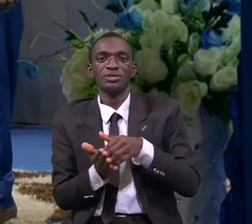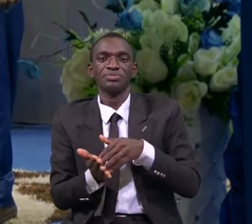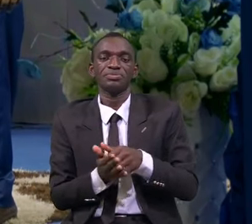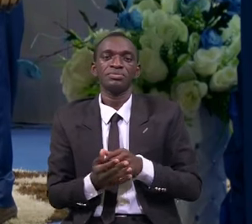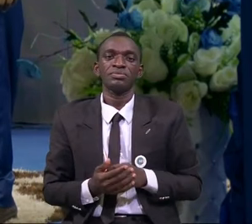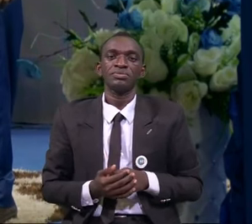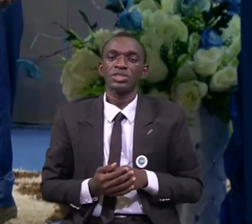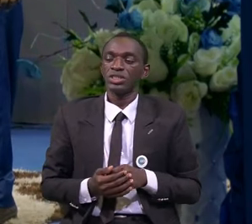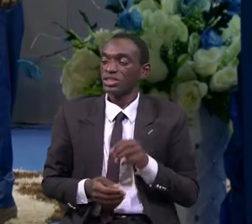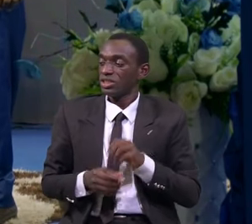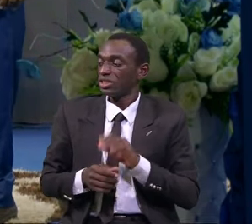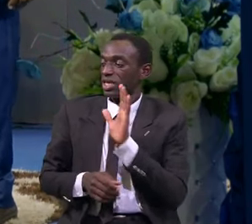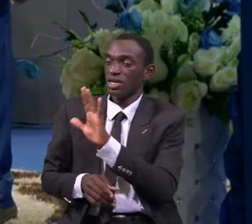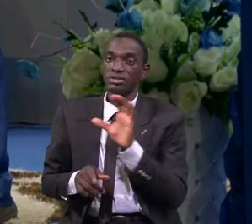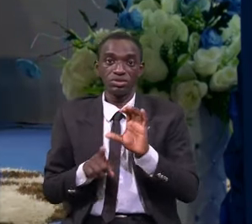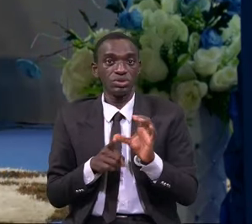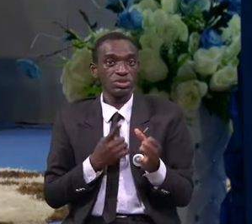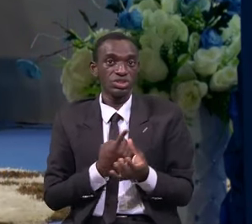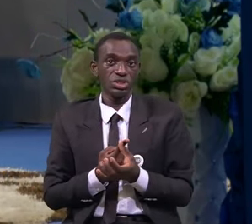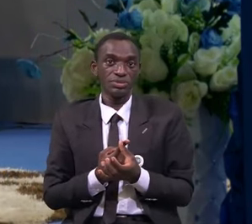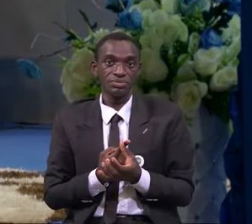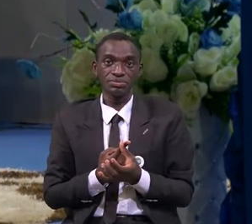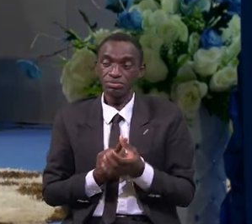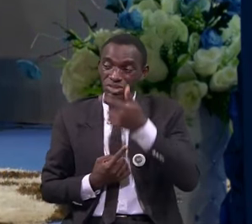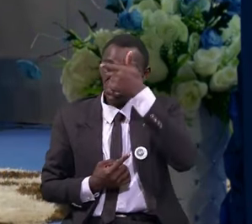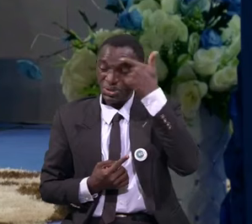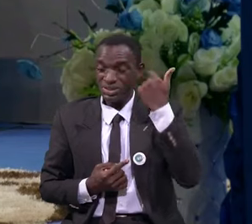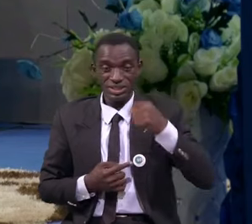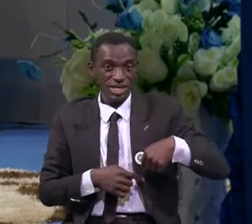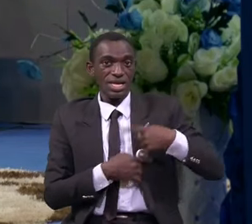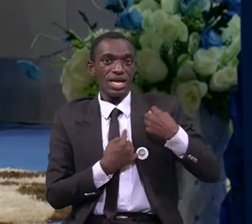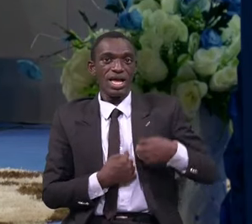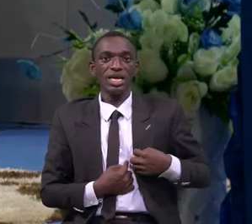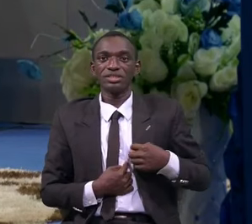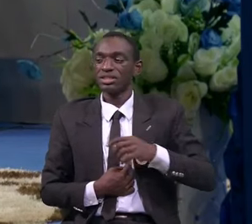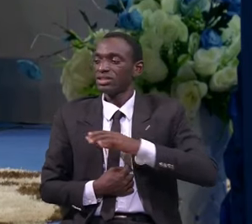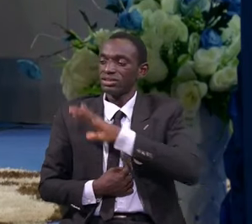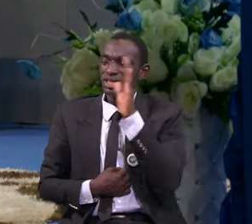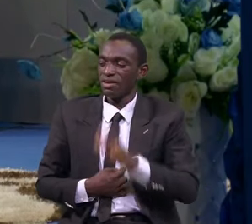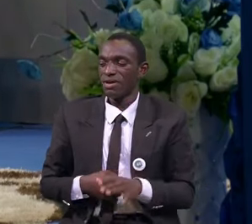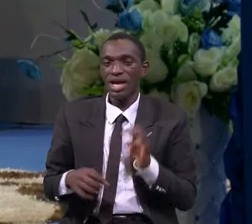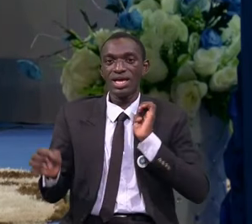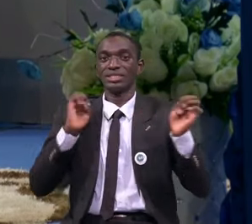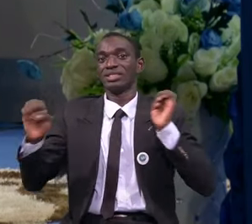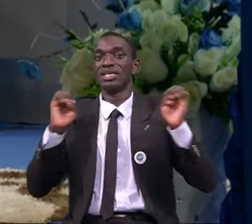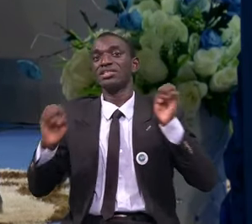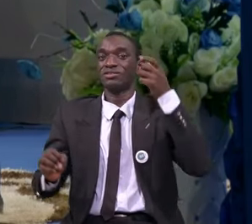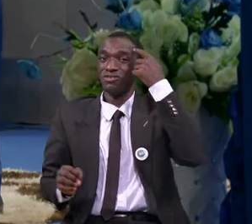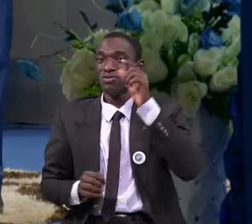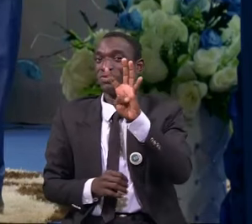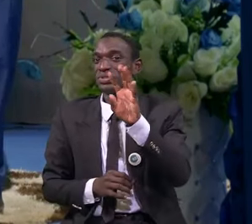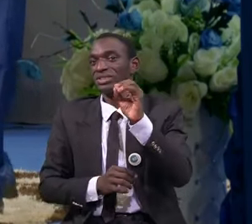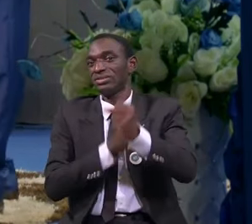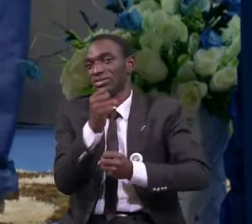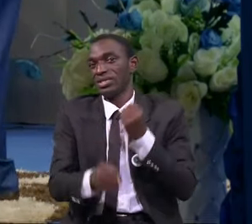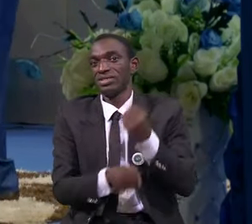In his condition, because the heart had not been exercised for 40 years.